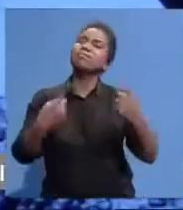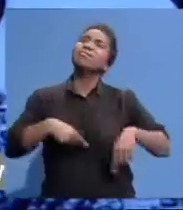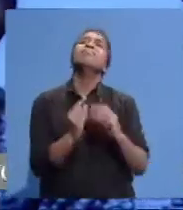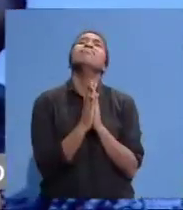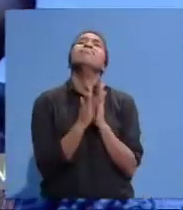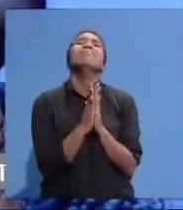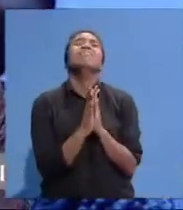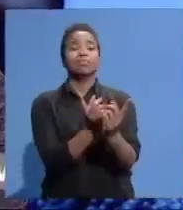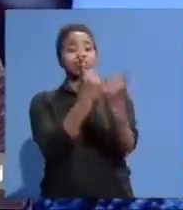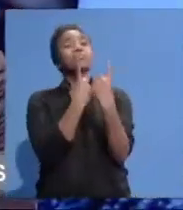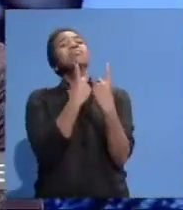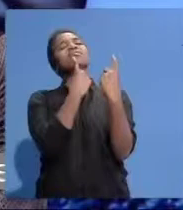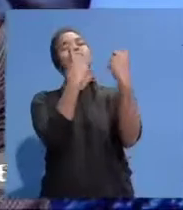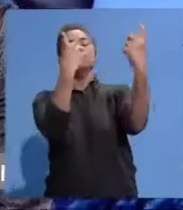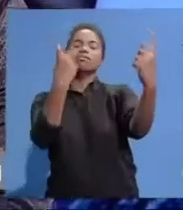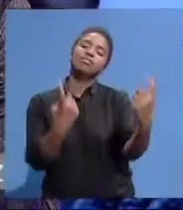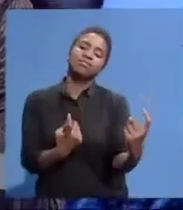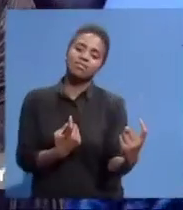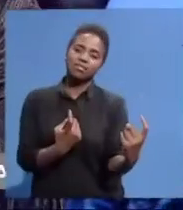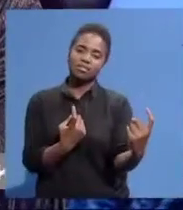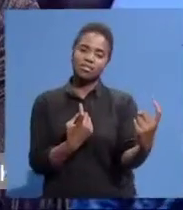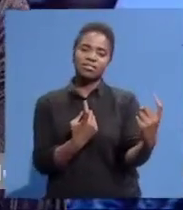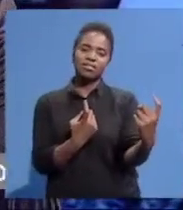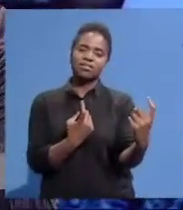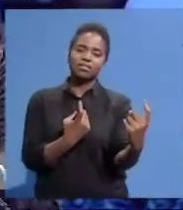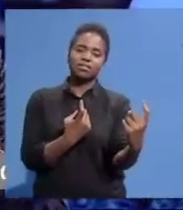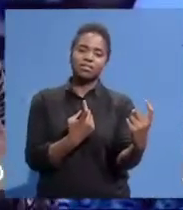I'm calling.